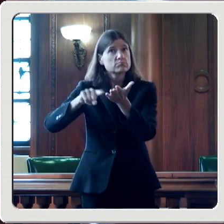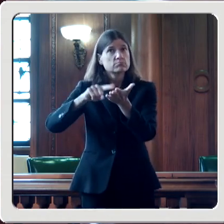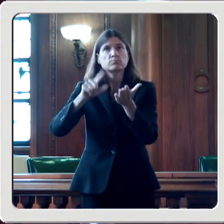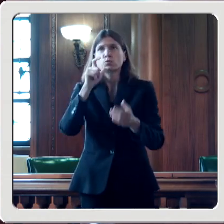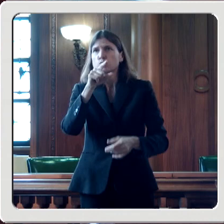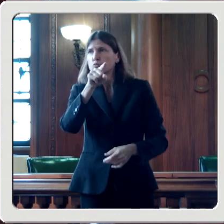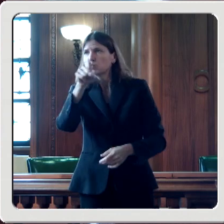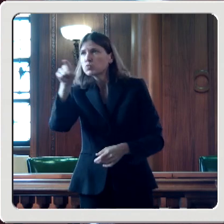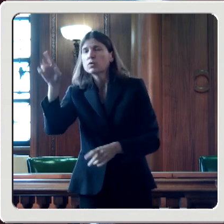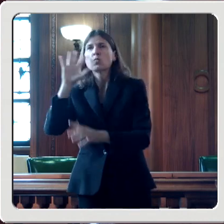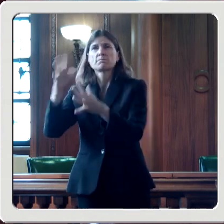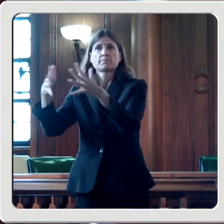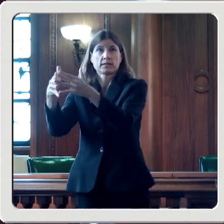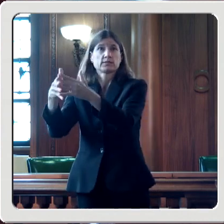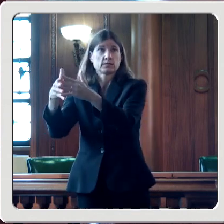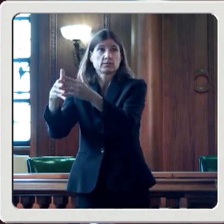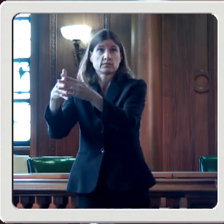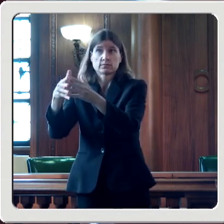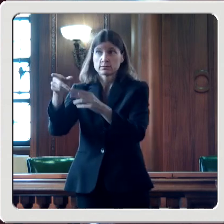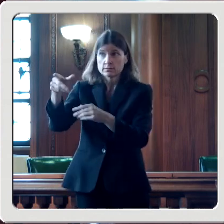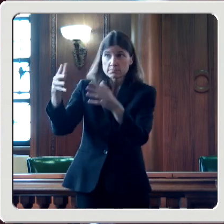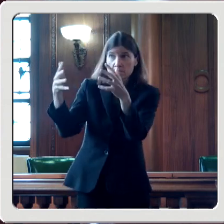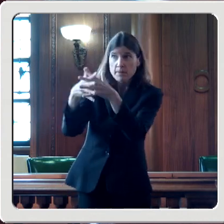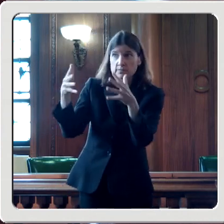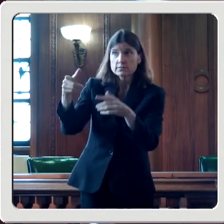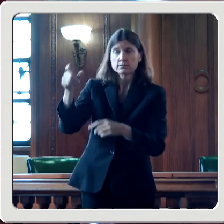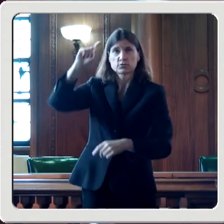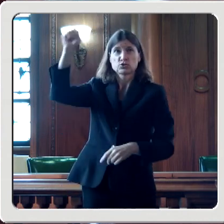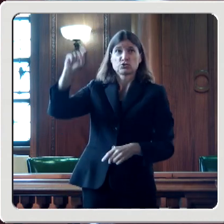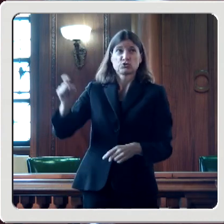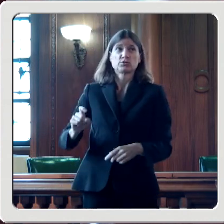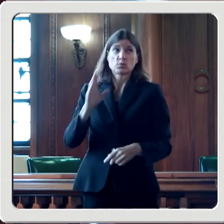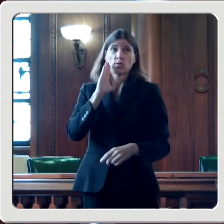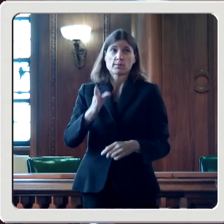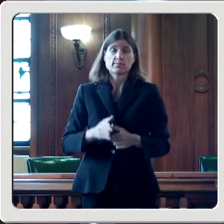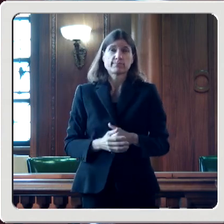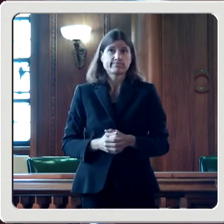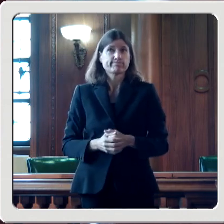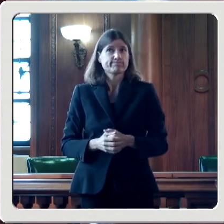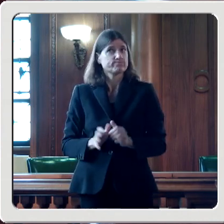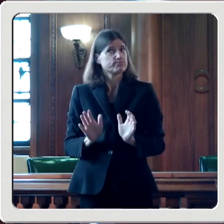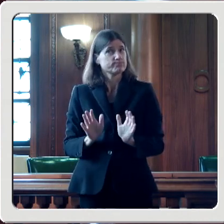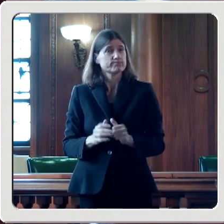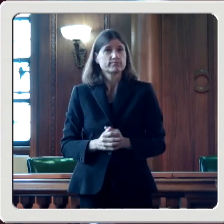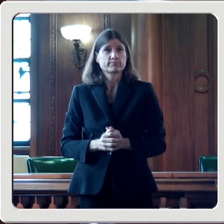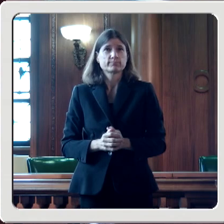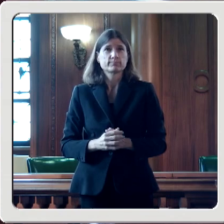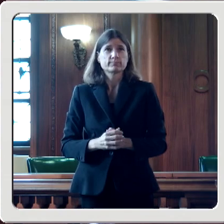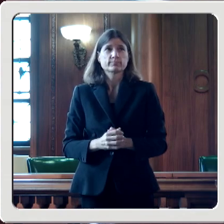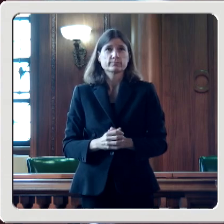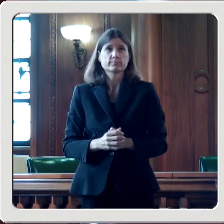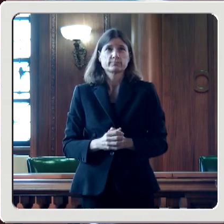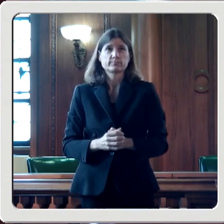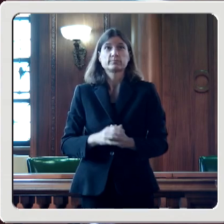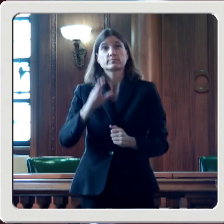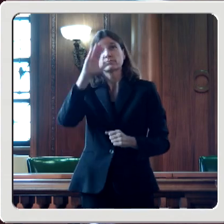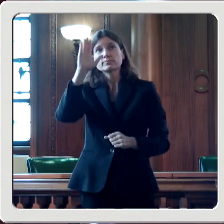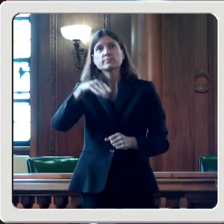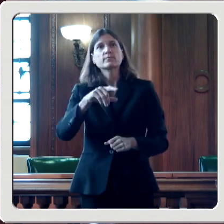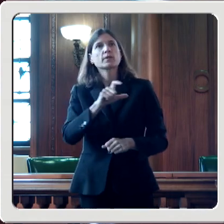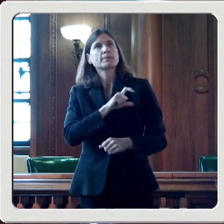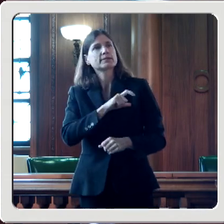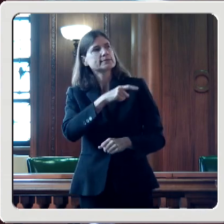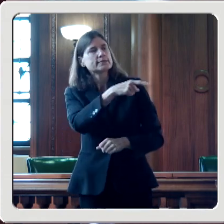are, and due diligence will be done at that point in time. Police had a busy weekend. We continue with our dirt